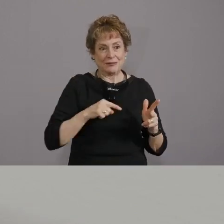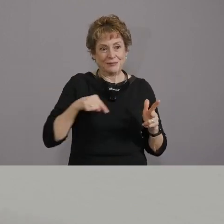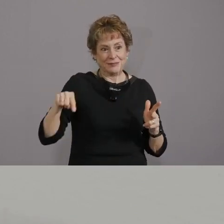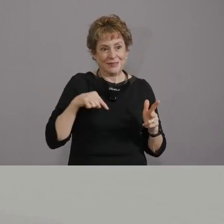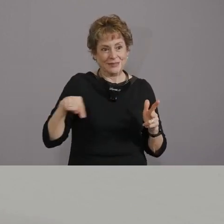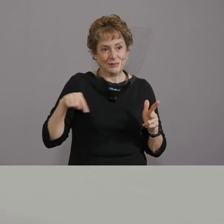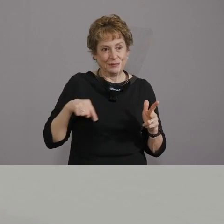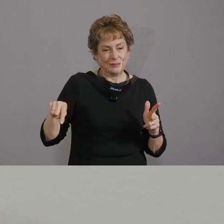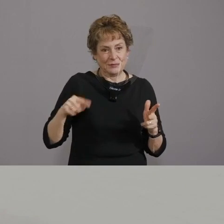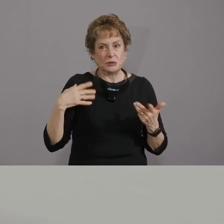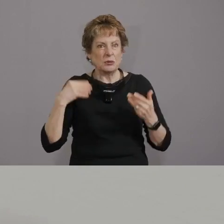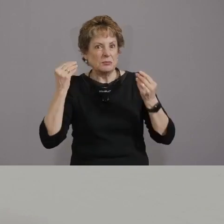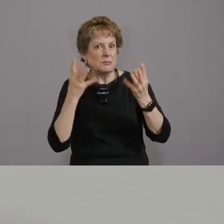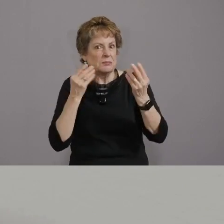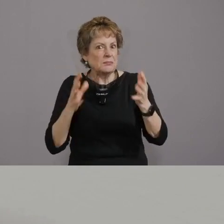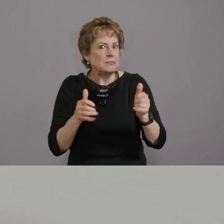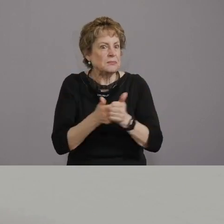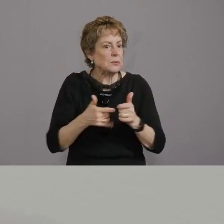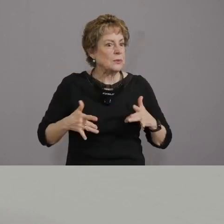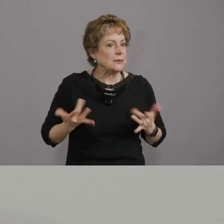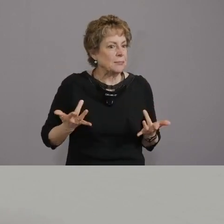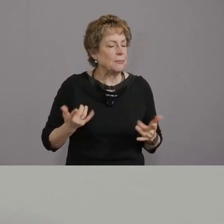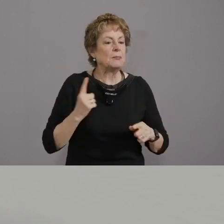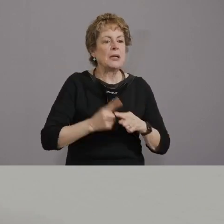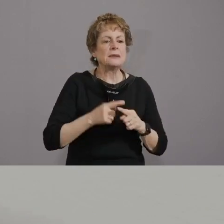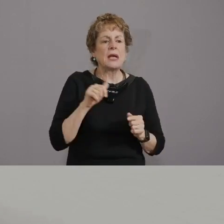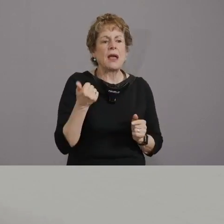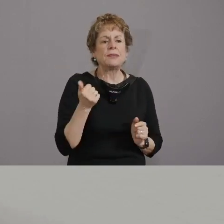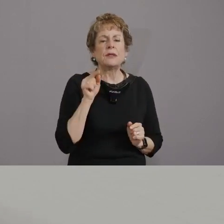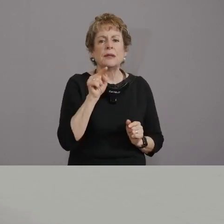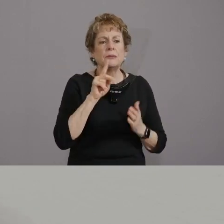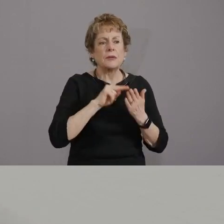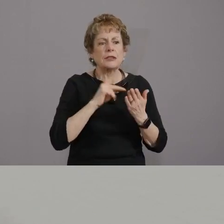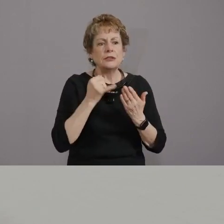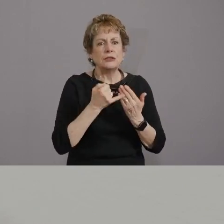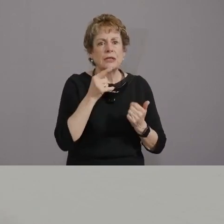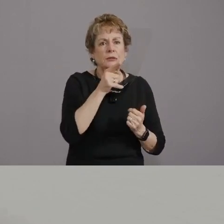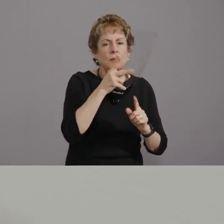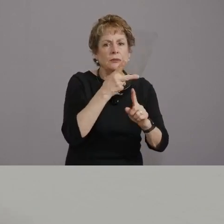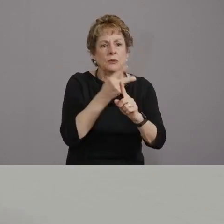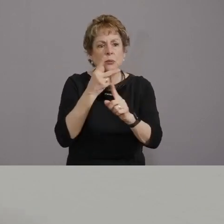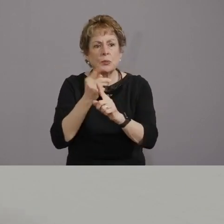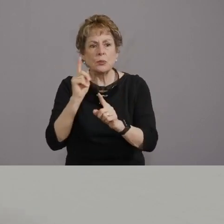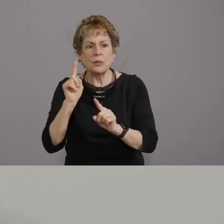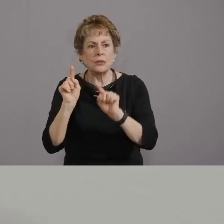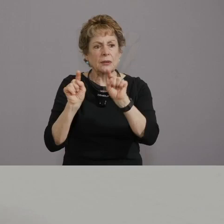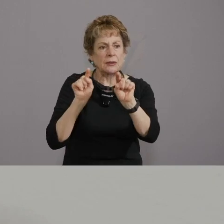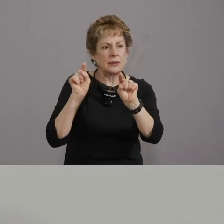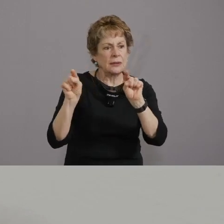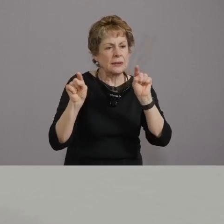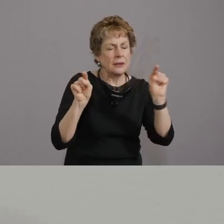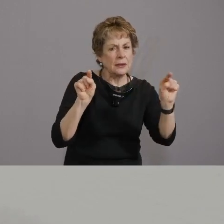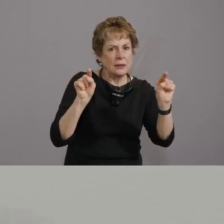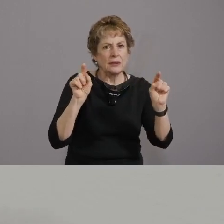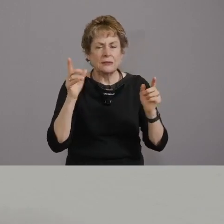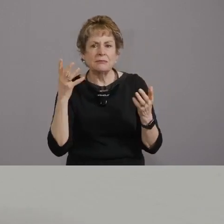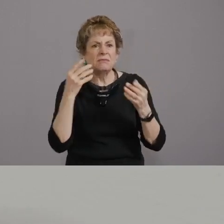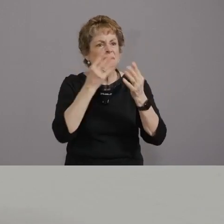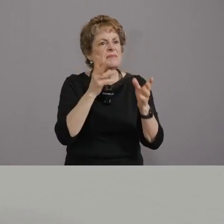exciting vaccination projects, and talk a little bit about the data. As always, I will